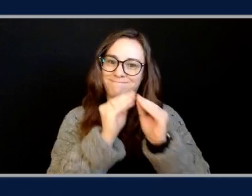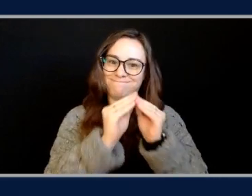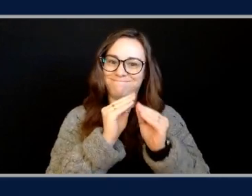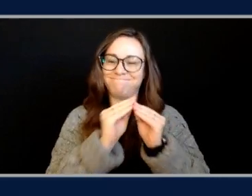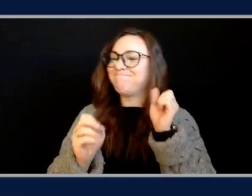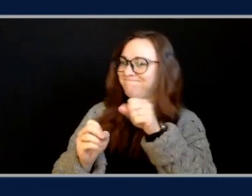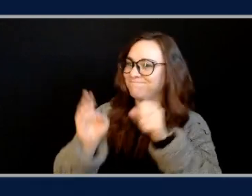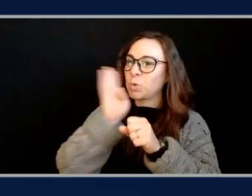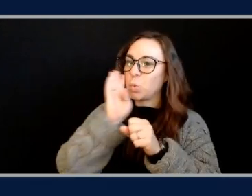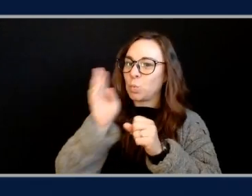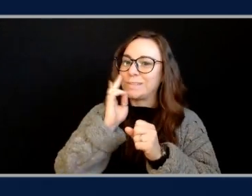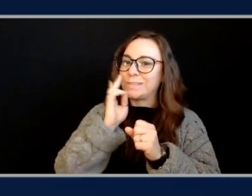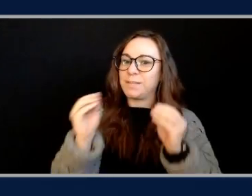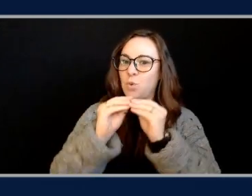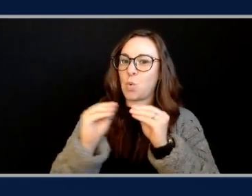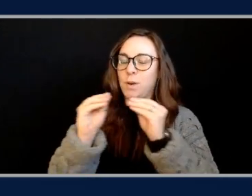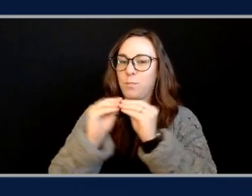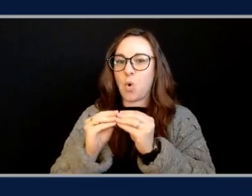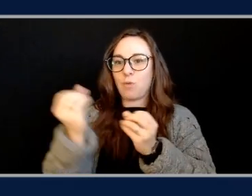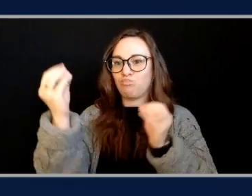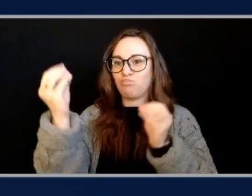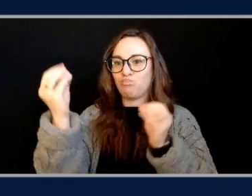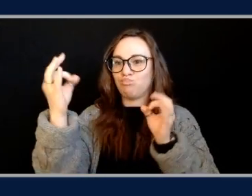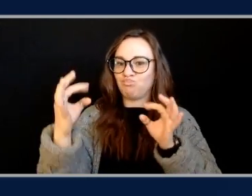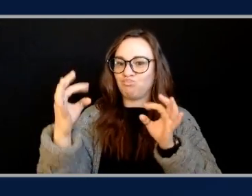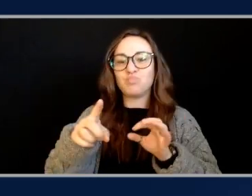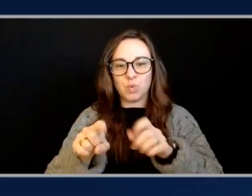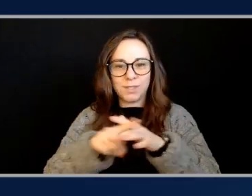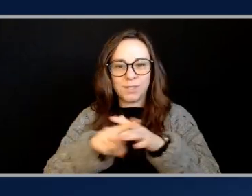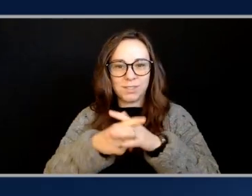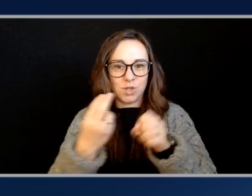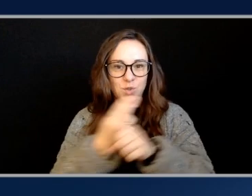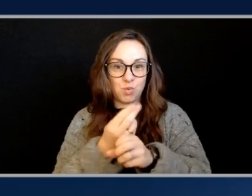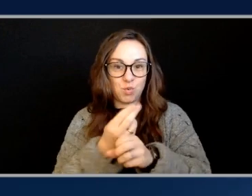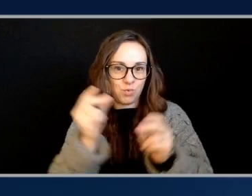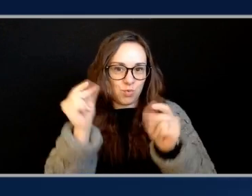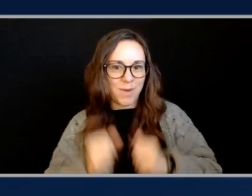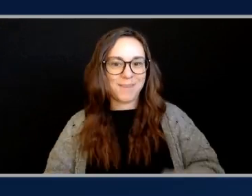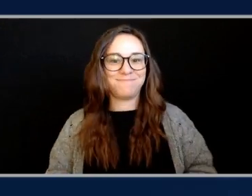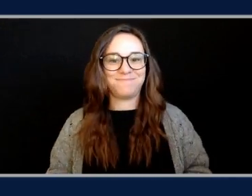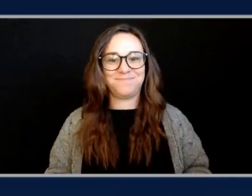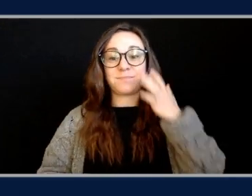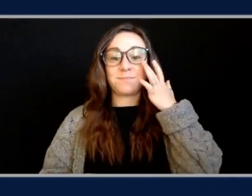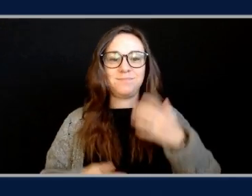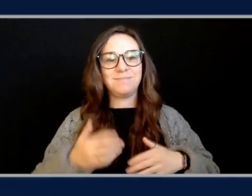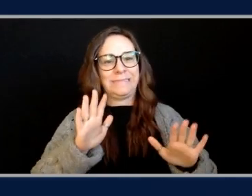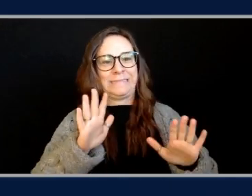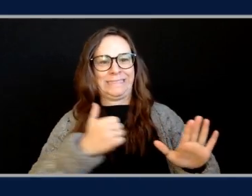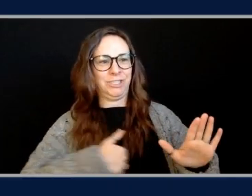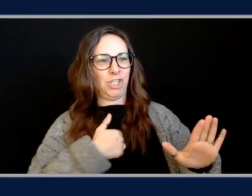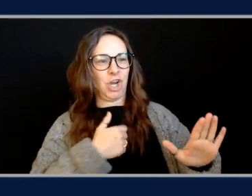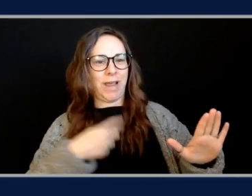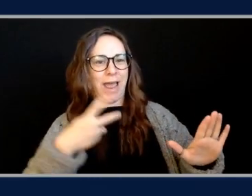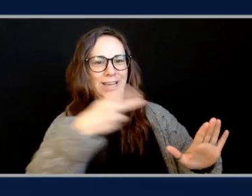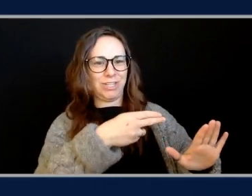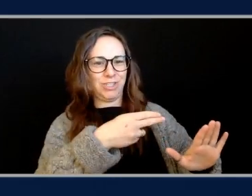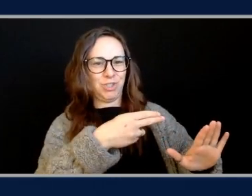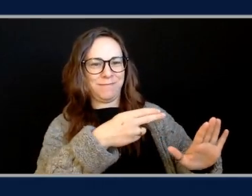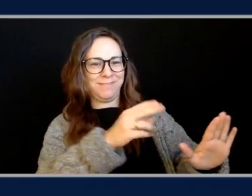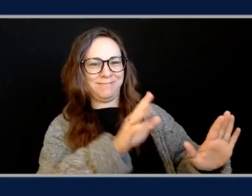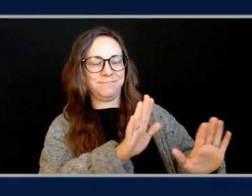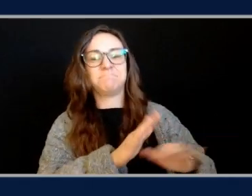of those popular ones up in there that you can start to use, right? Yeah. Sorry, I cut you off, Jeff. No, I was just, it's not